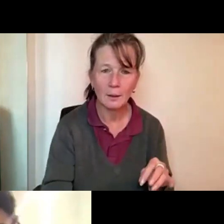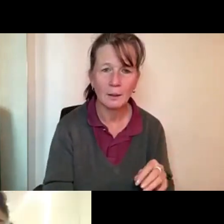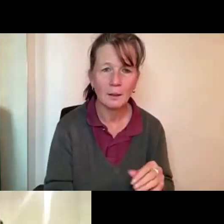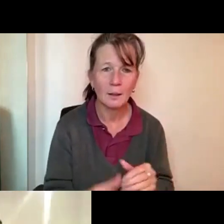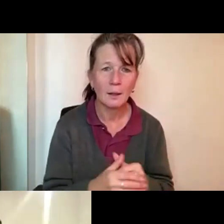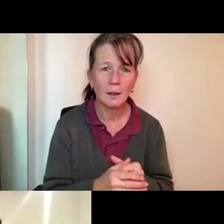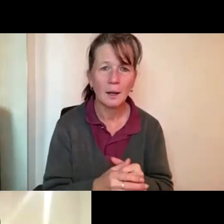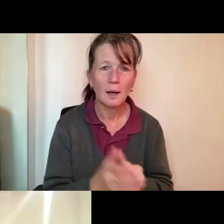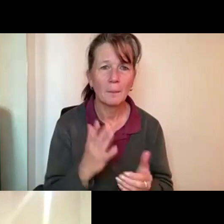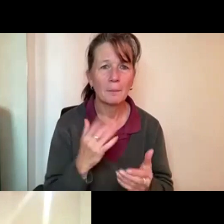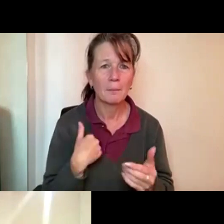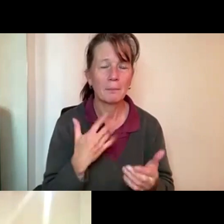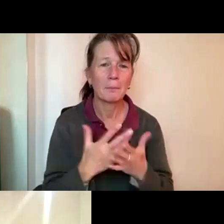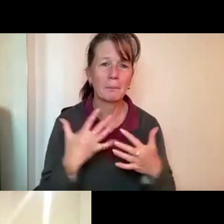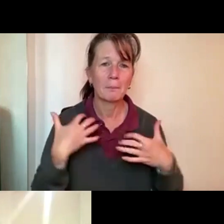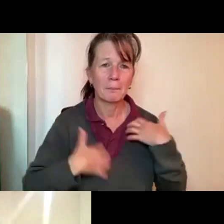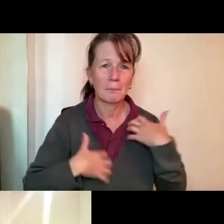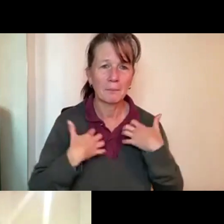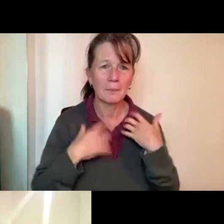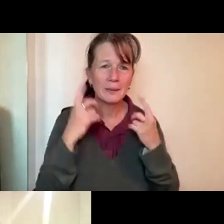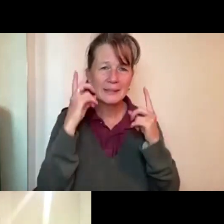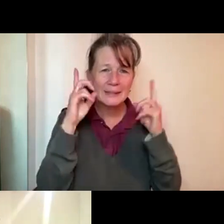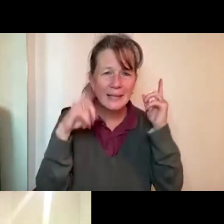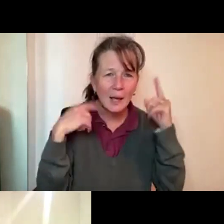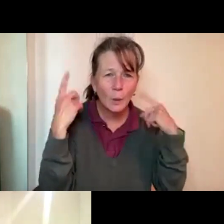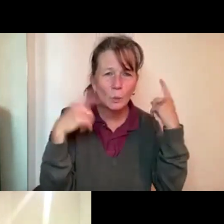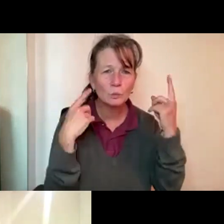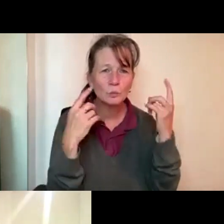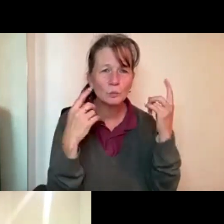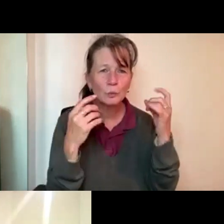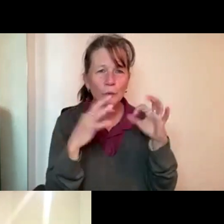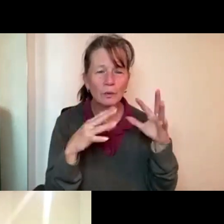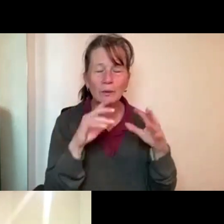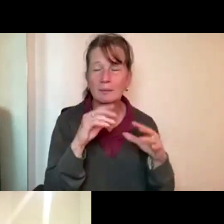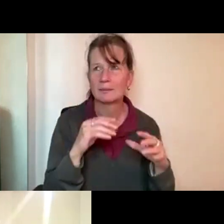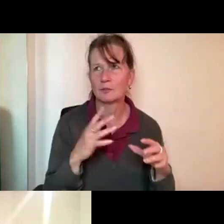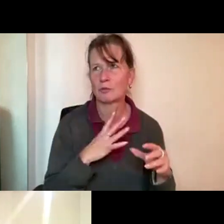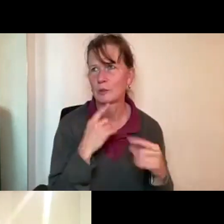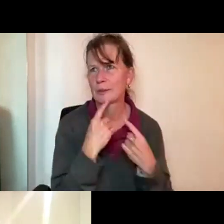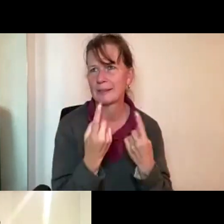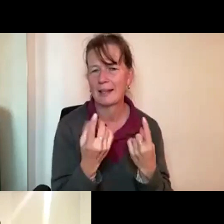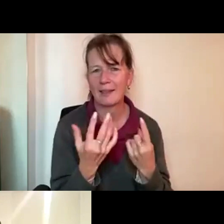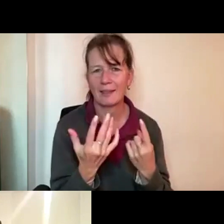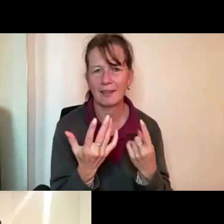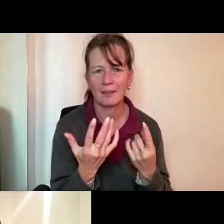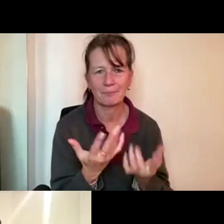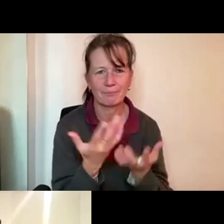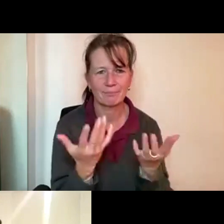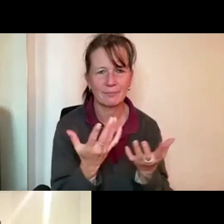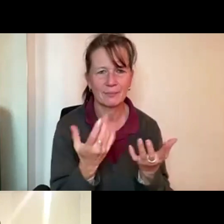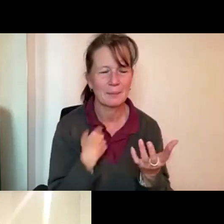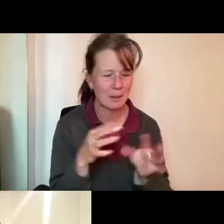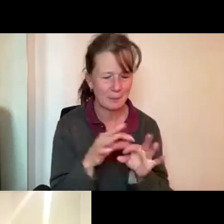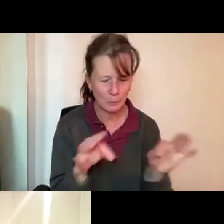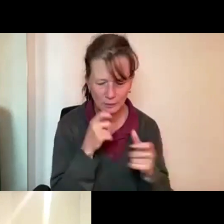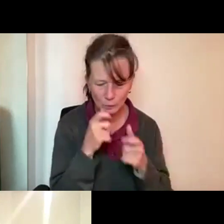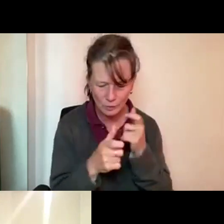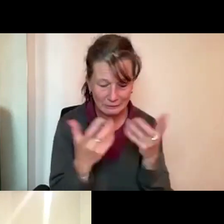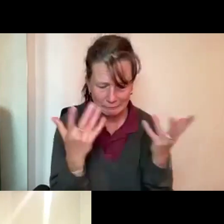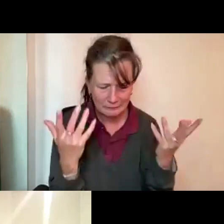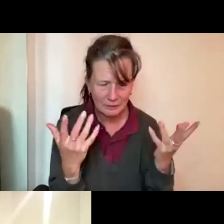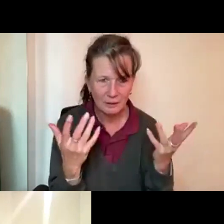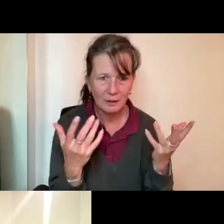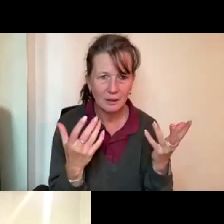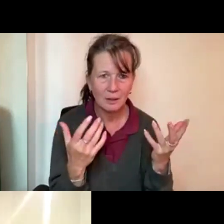I'm quite interested in the sound and the kind of, I was about to say God, my musical term are completely wrong, but the